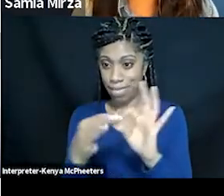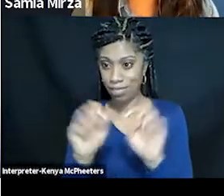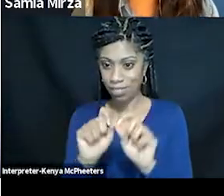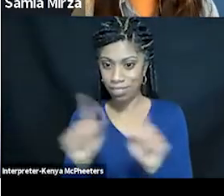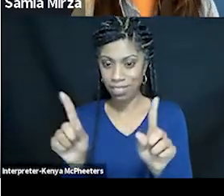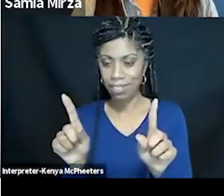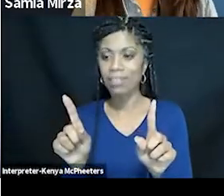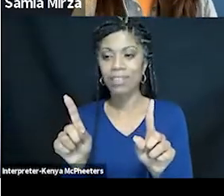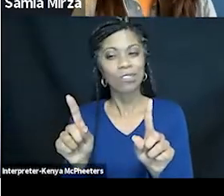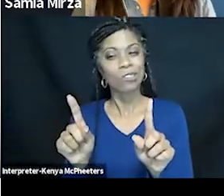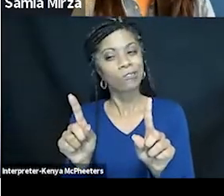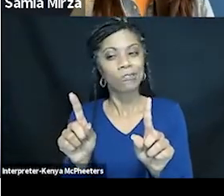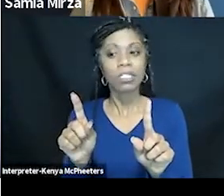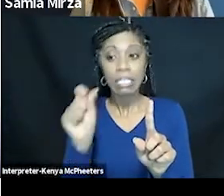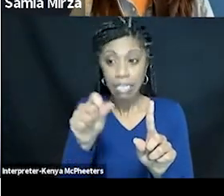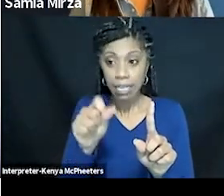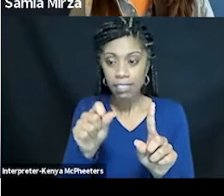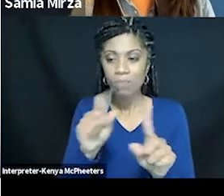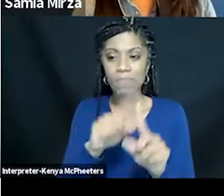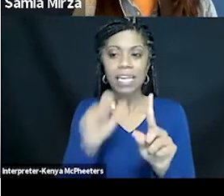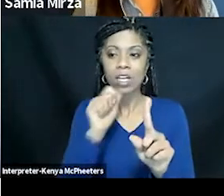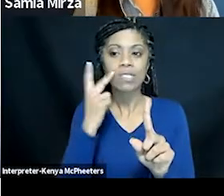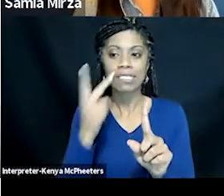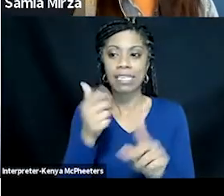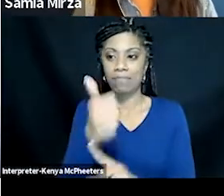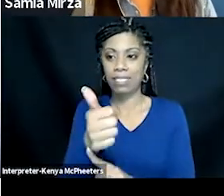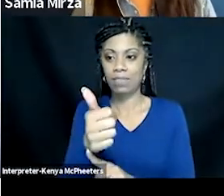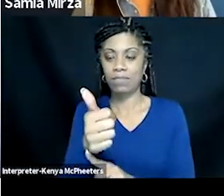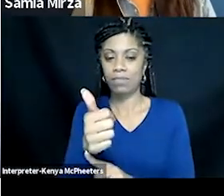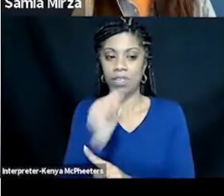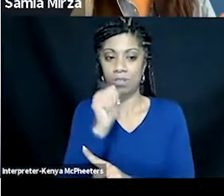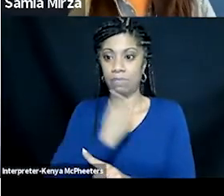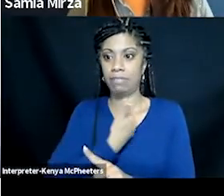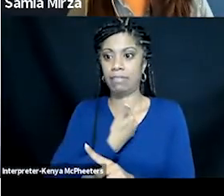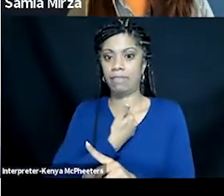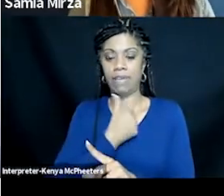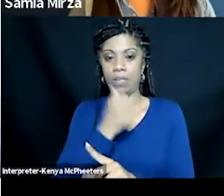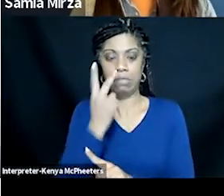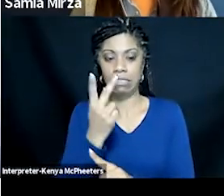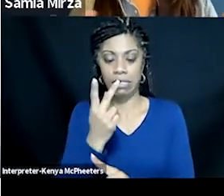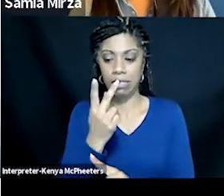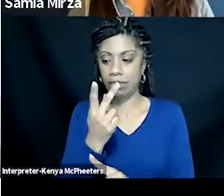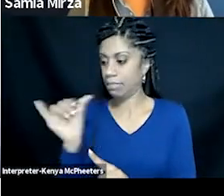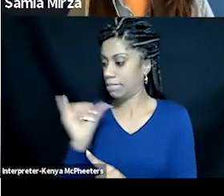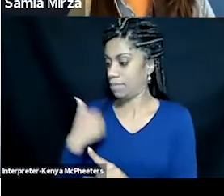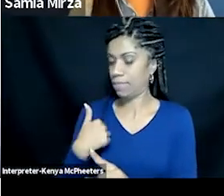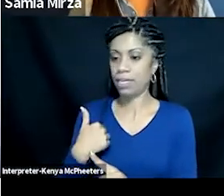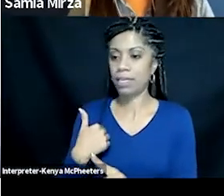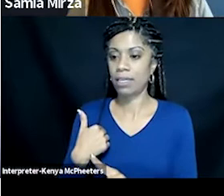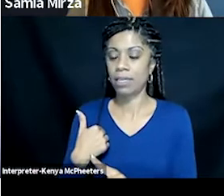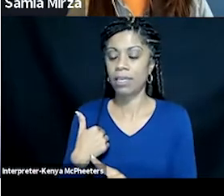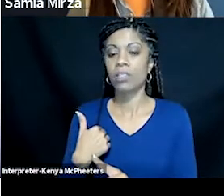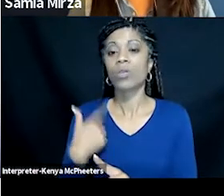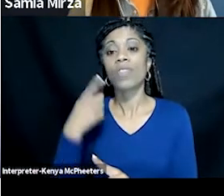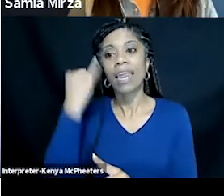in the message. So when we're looking at colorblind messaging, for example, we are all equal, we are all important, we are